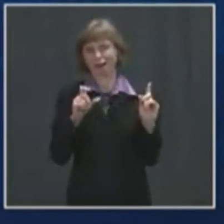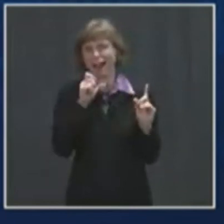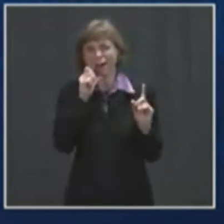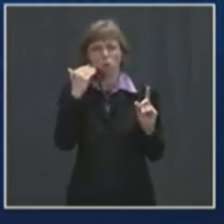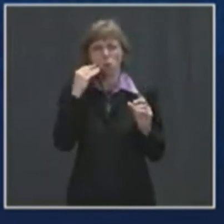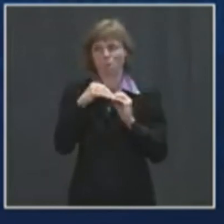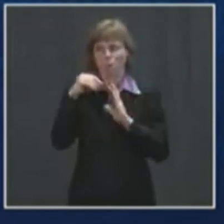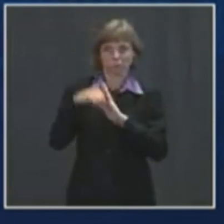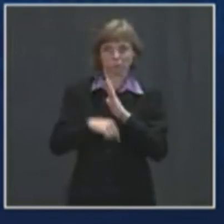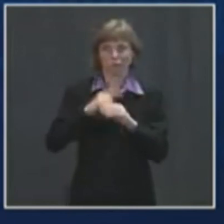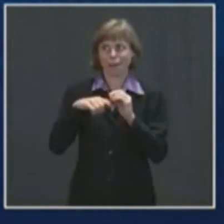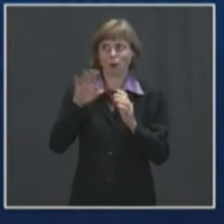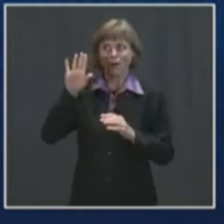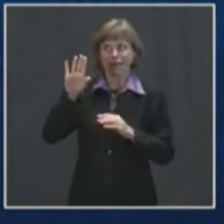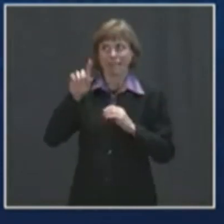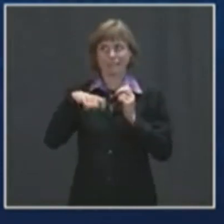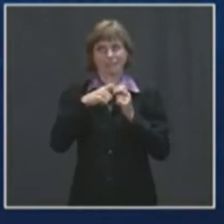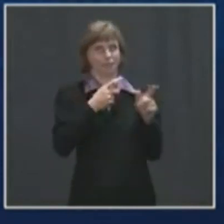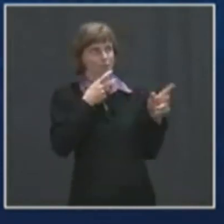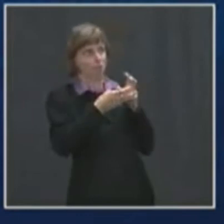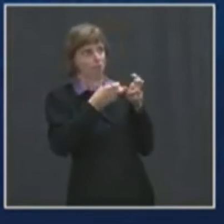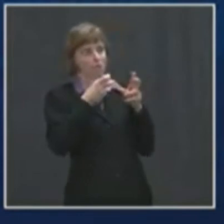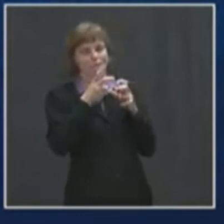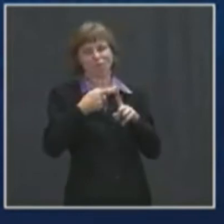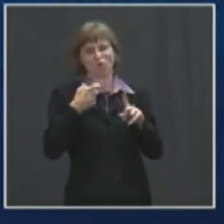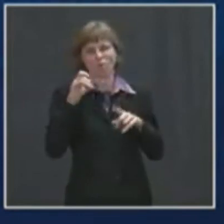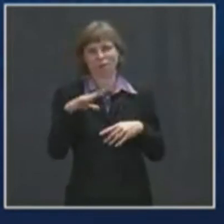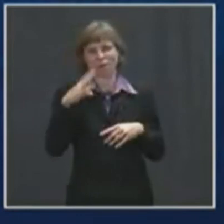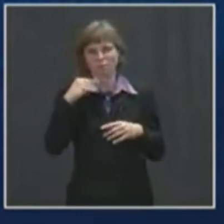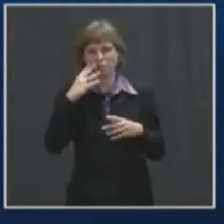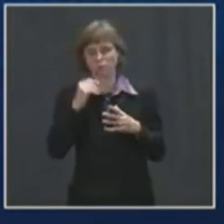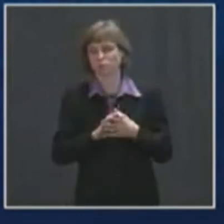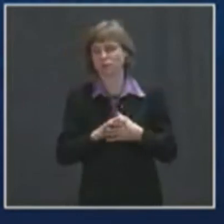he's specifically drawn from it. It seems like part of that lesson is to not